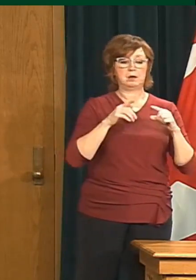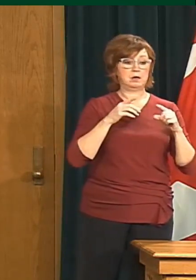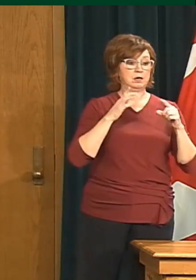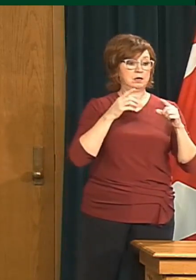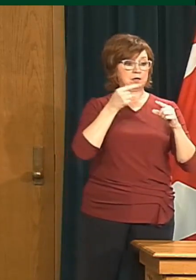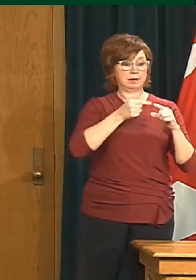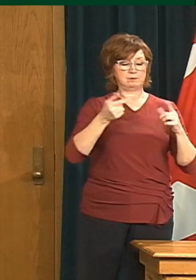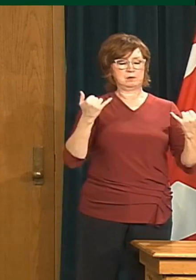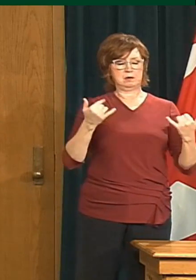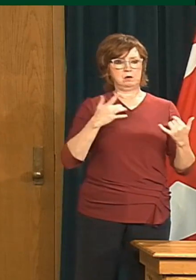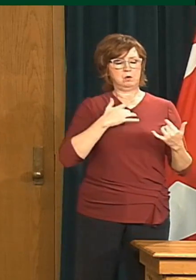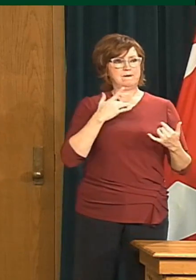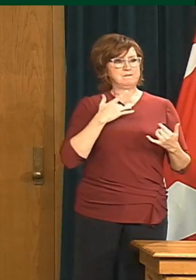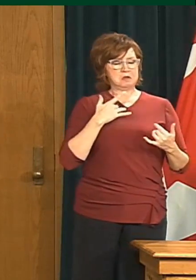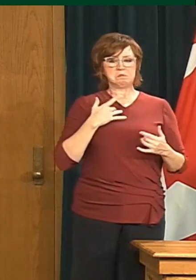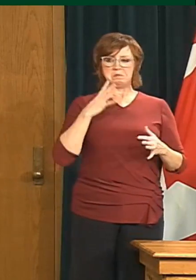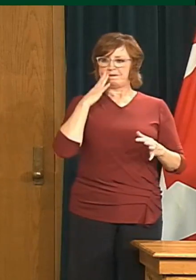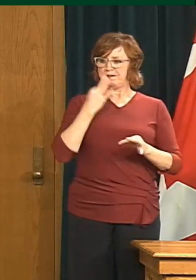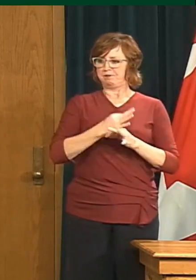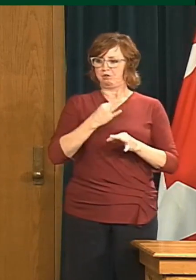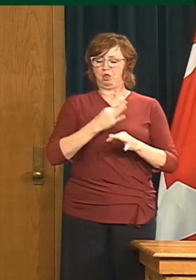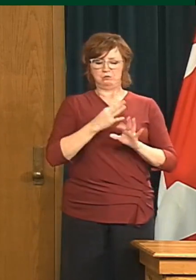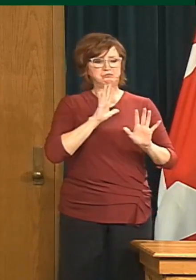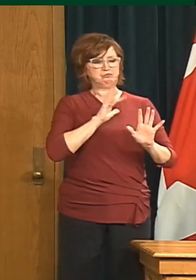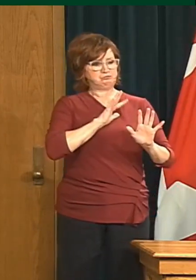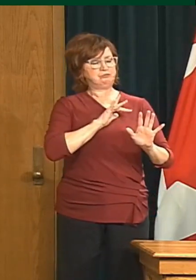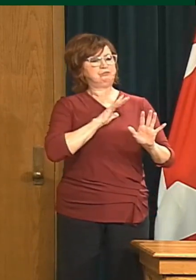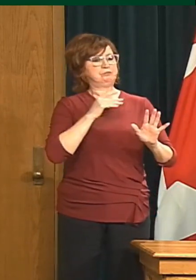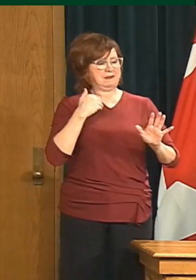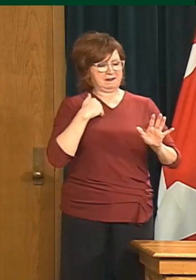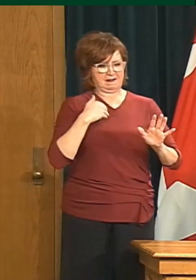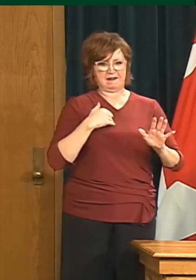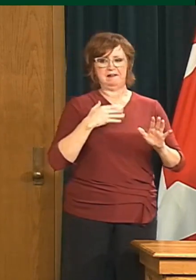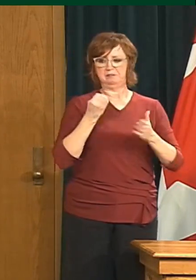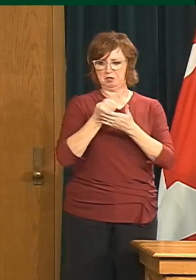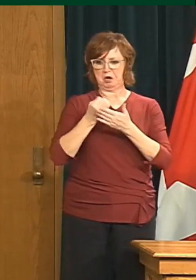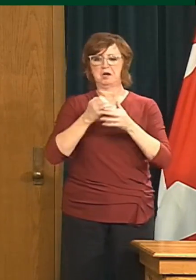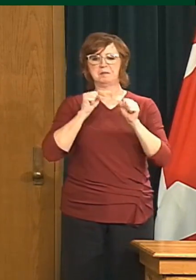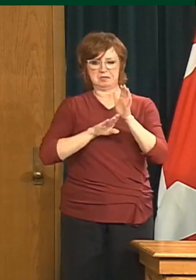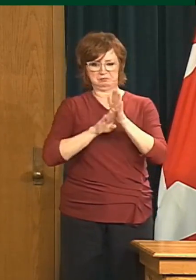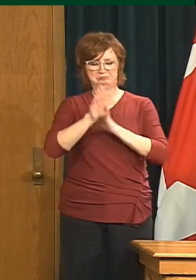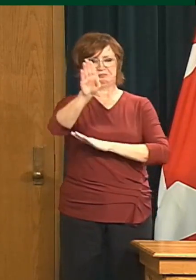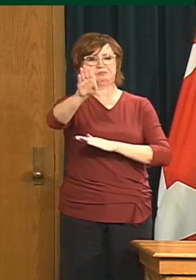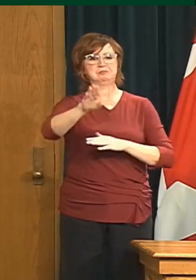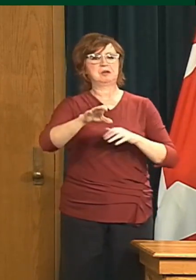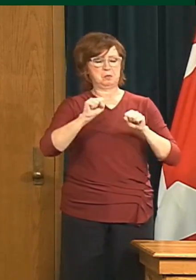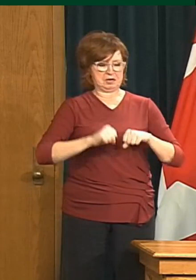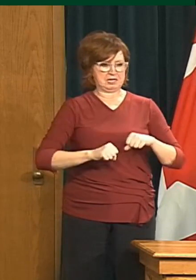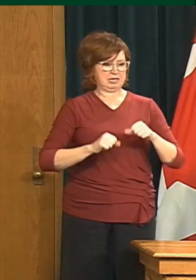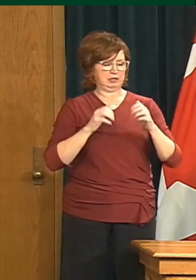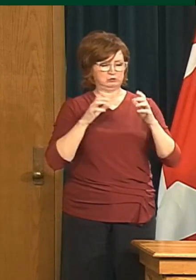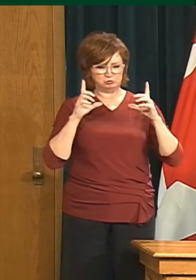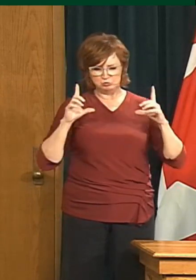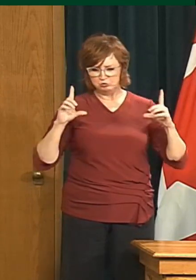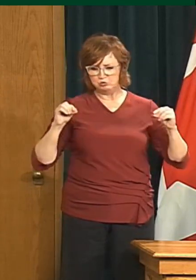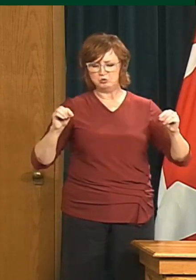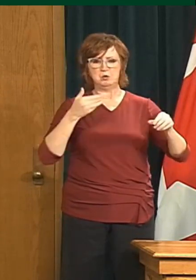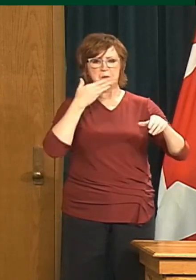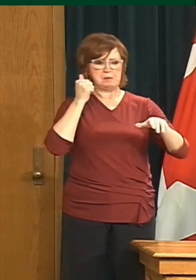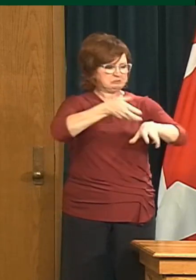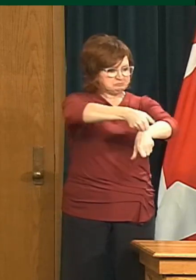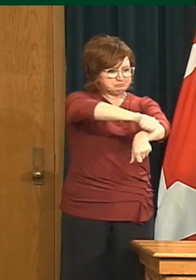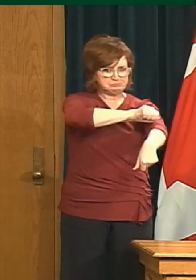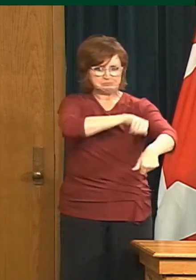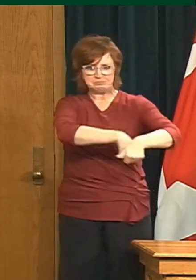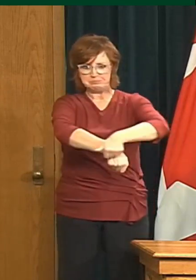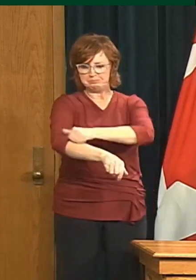that the economy in this province will rebuild, and we are going to make every effort to invest in the rebuilding and the recovery of that economy. We're